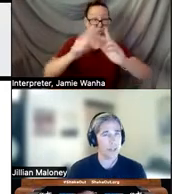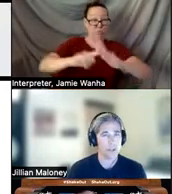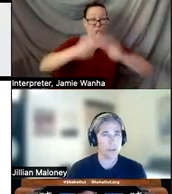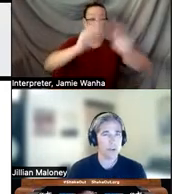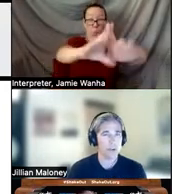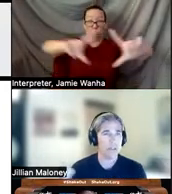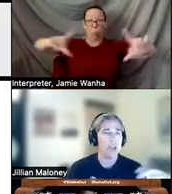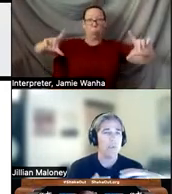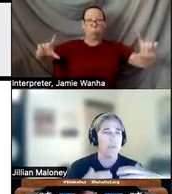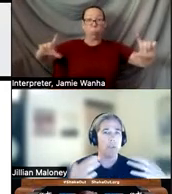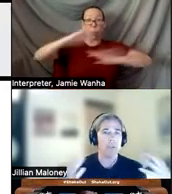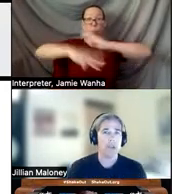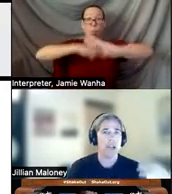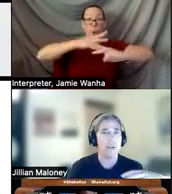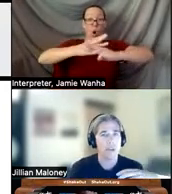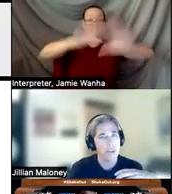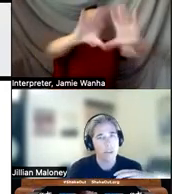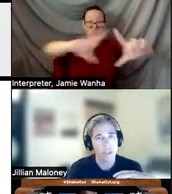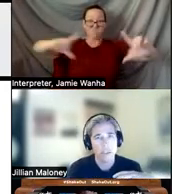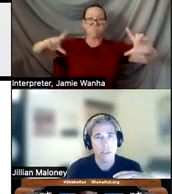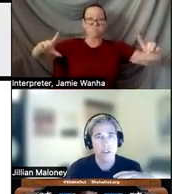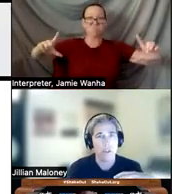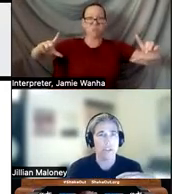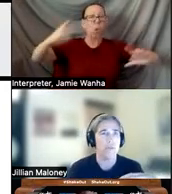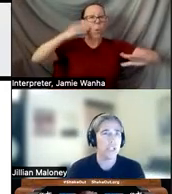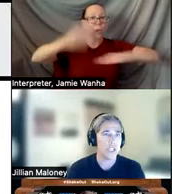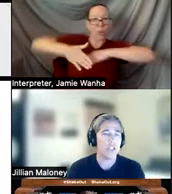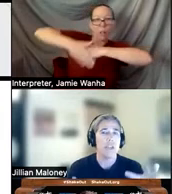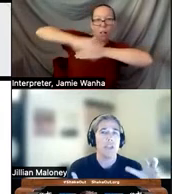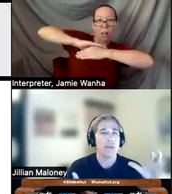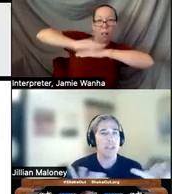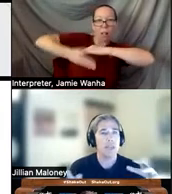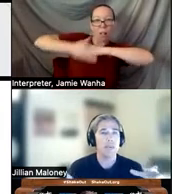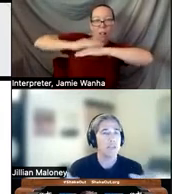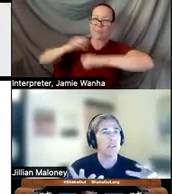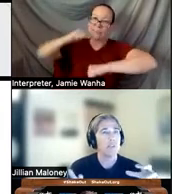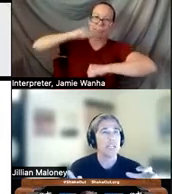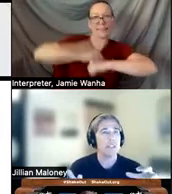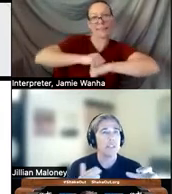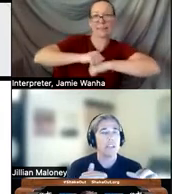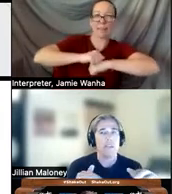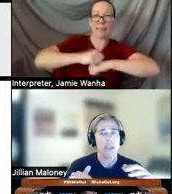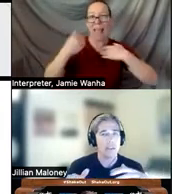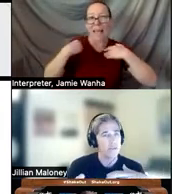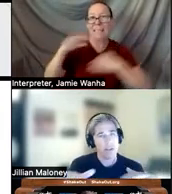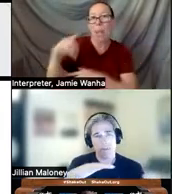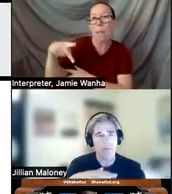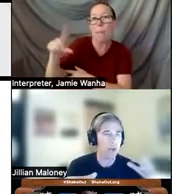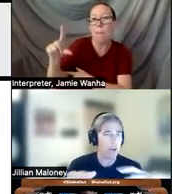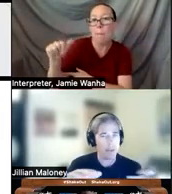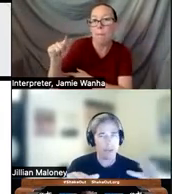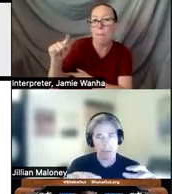here, a picture of the whole world. We know that that outer crust of the Earth is rigid, and it's made up of these different plates that kind